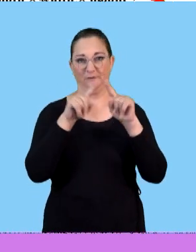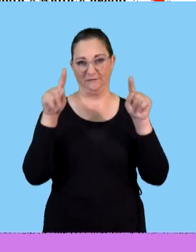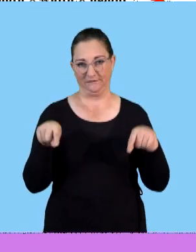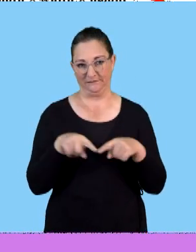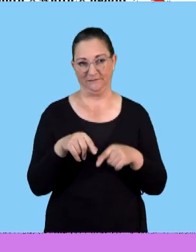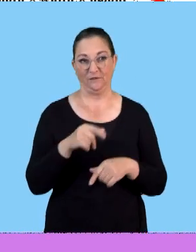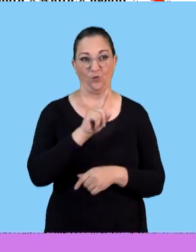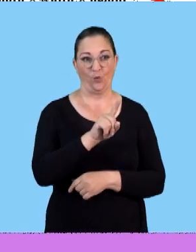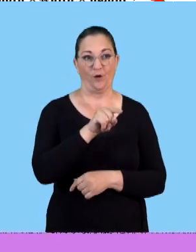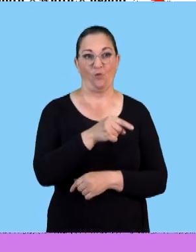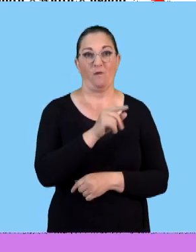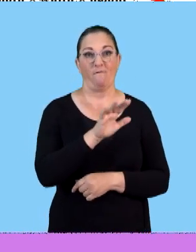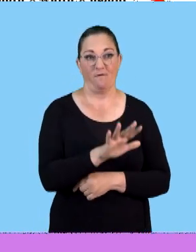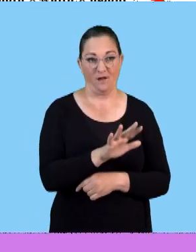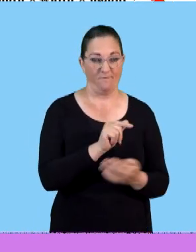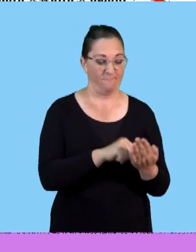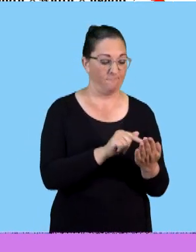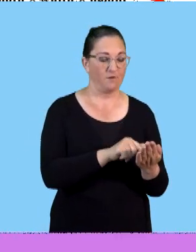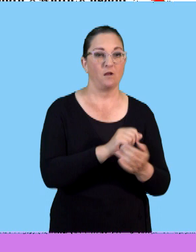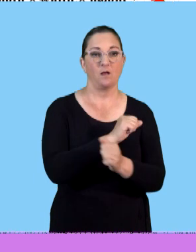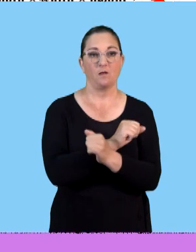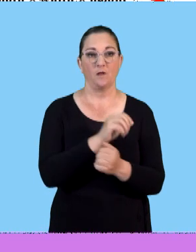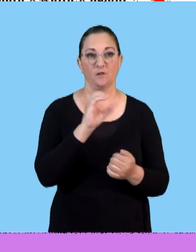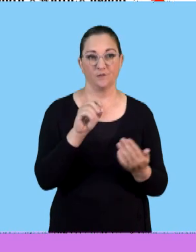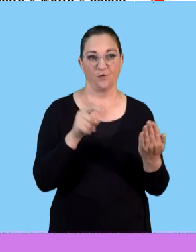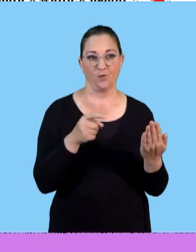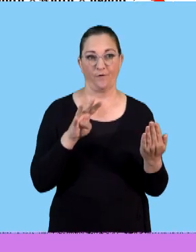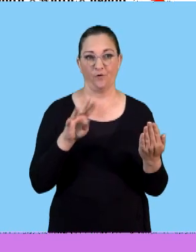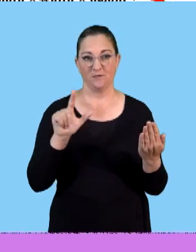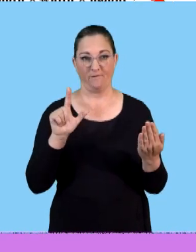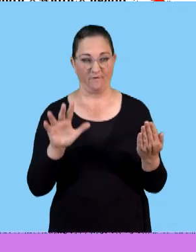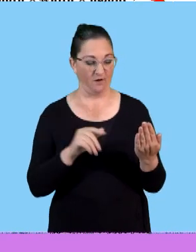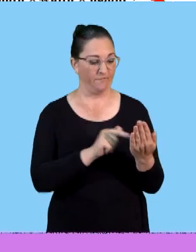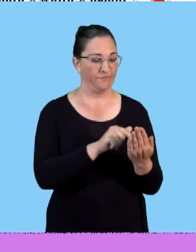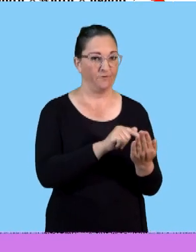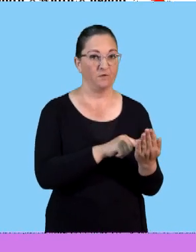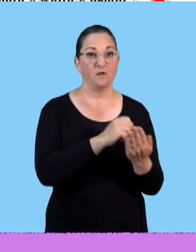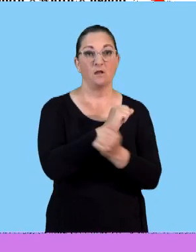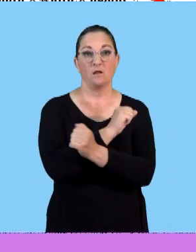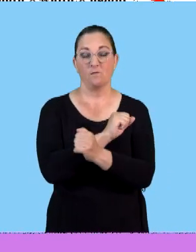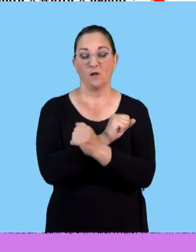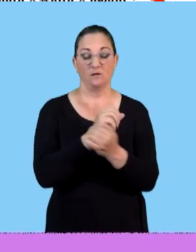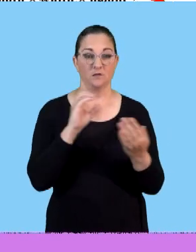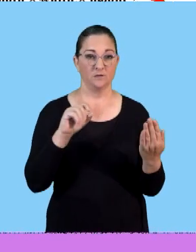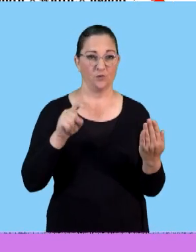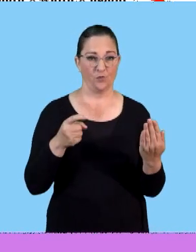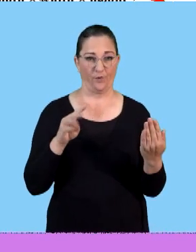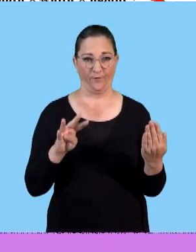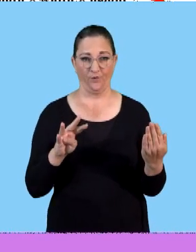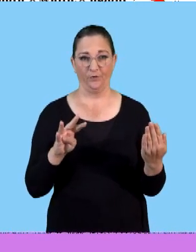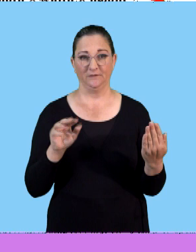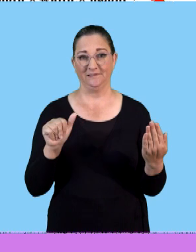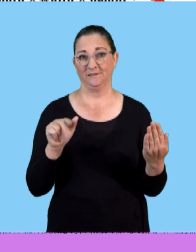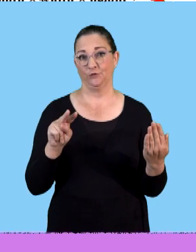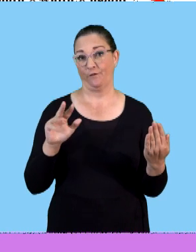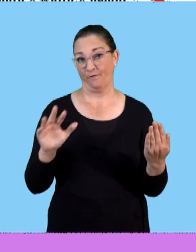see currently on the screen. So 1.5 multiply by 0.475 multiply